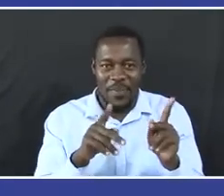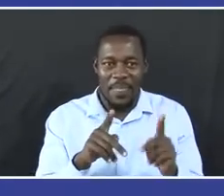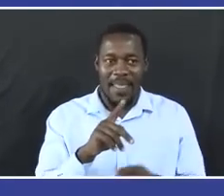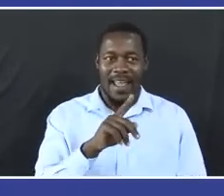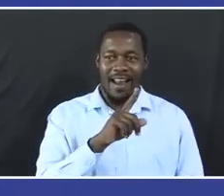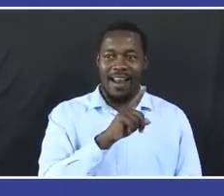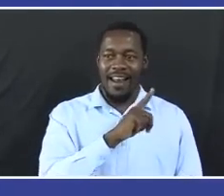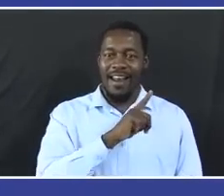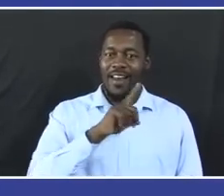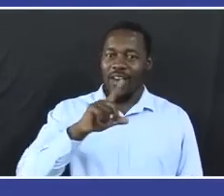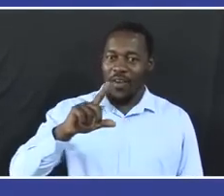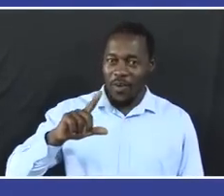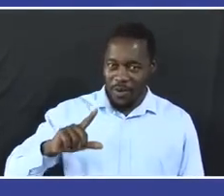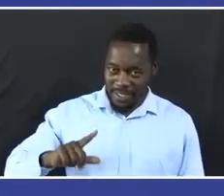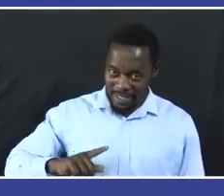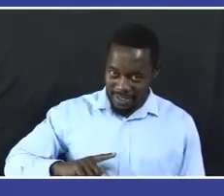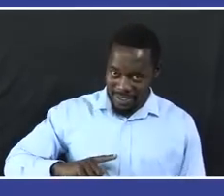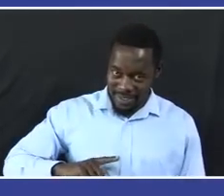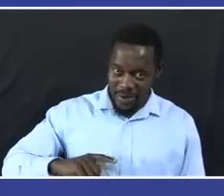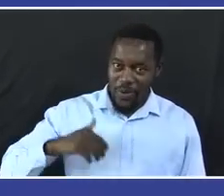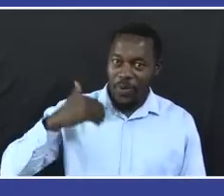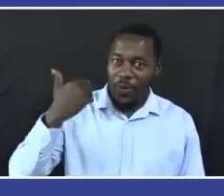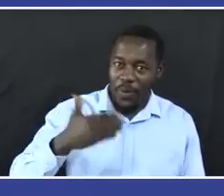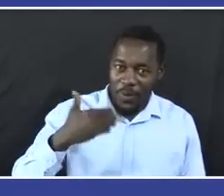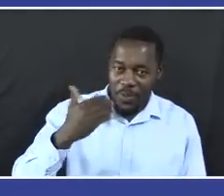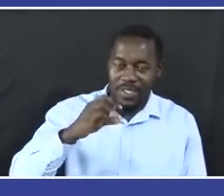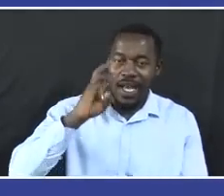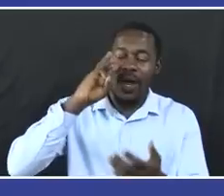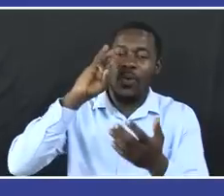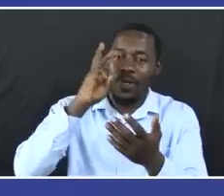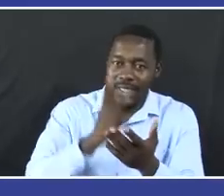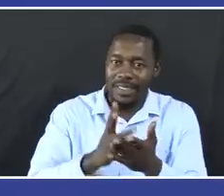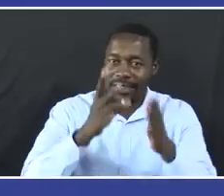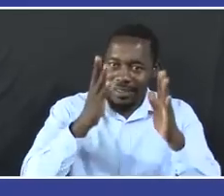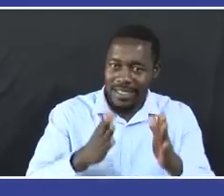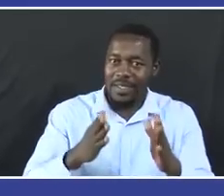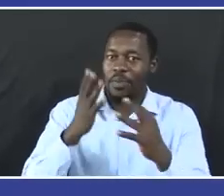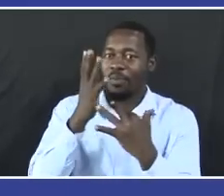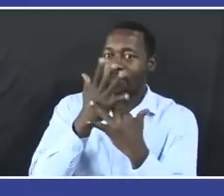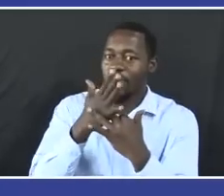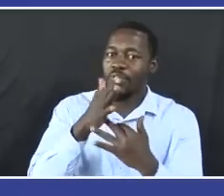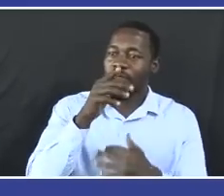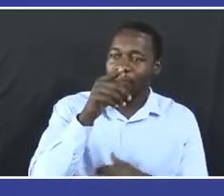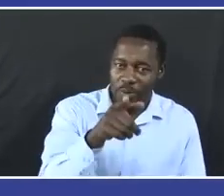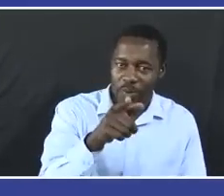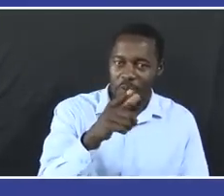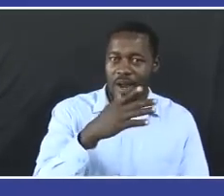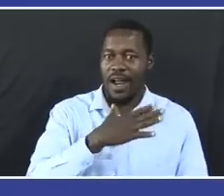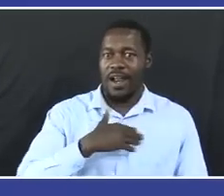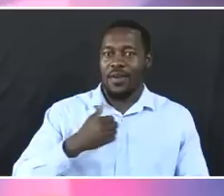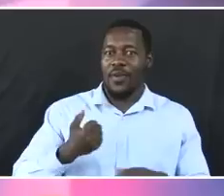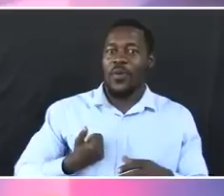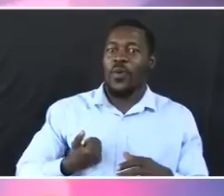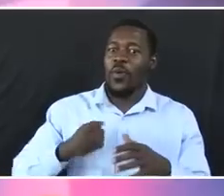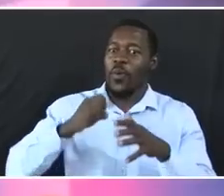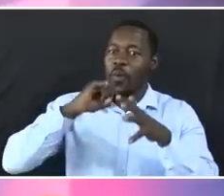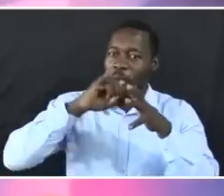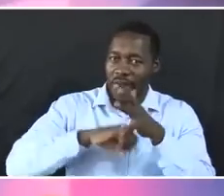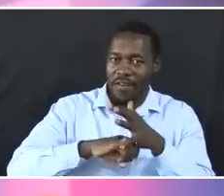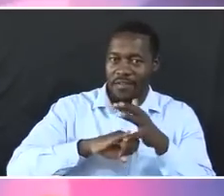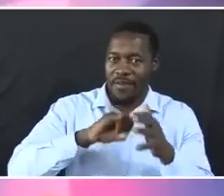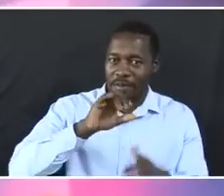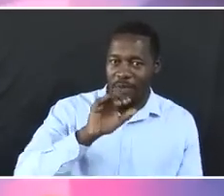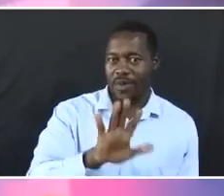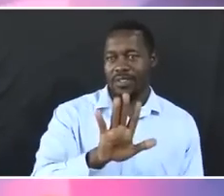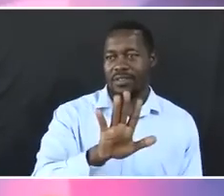Lord has been witness between you and the wife of your what? Your youth,